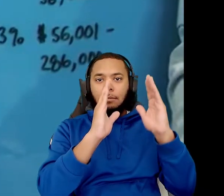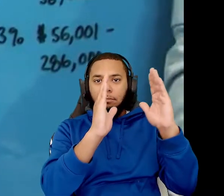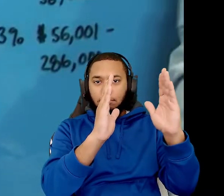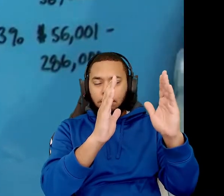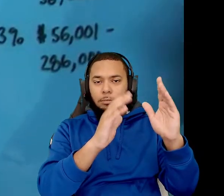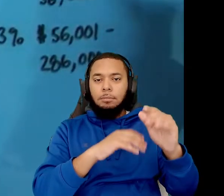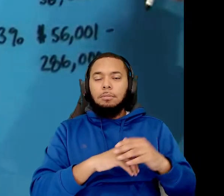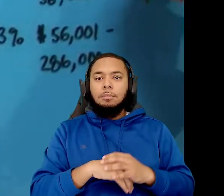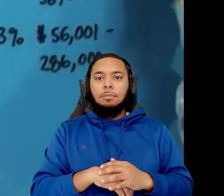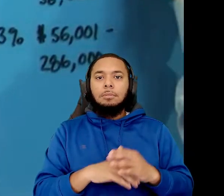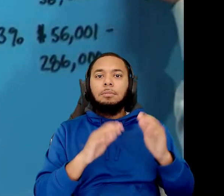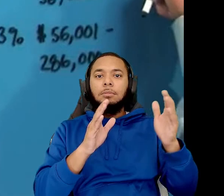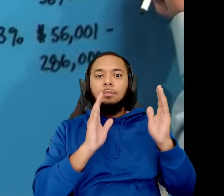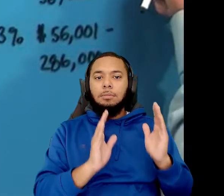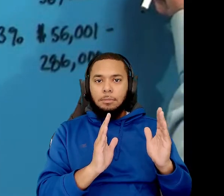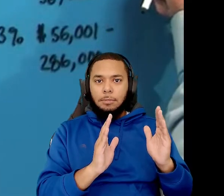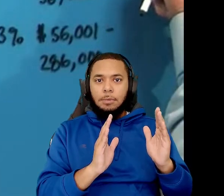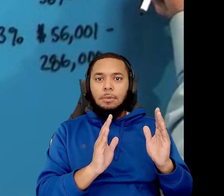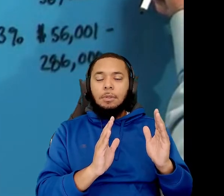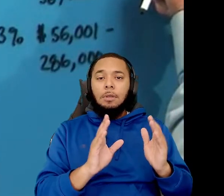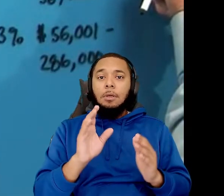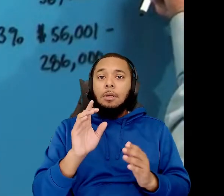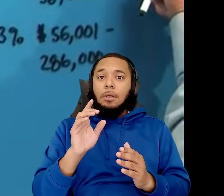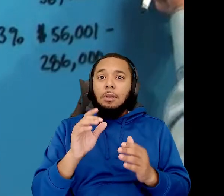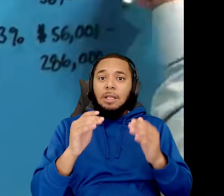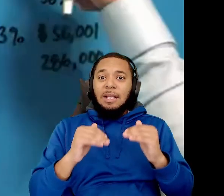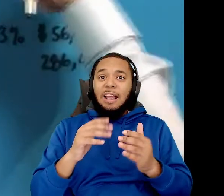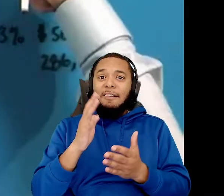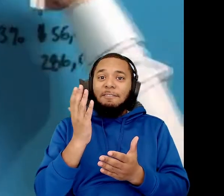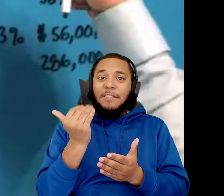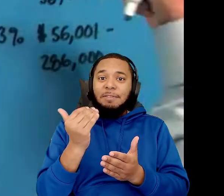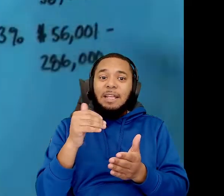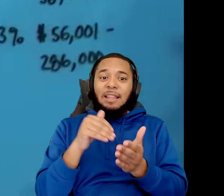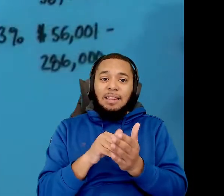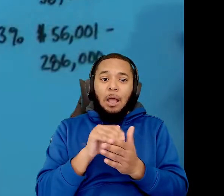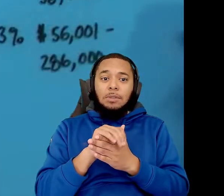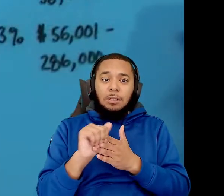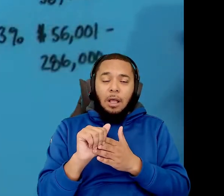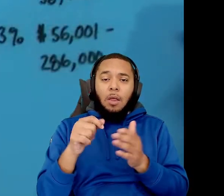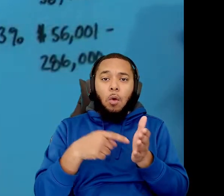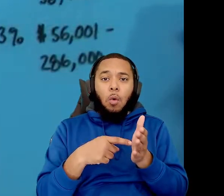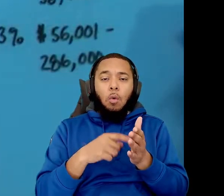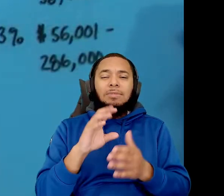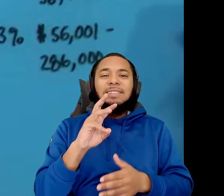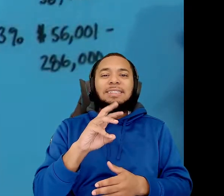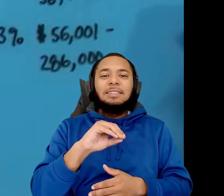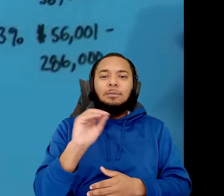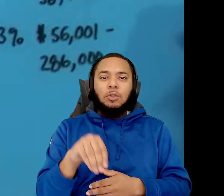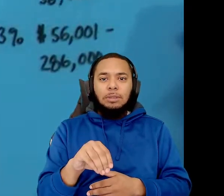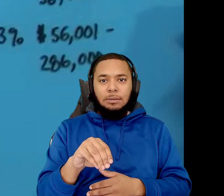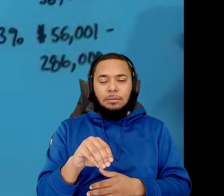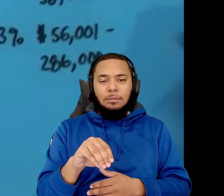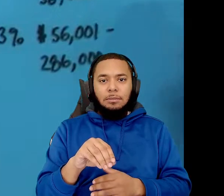bracket. Now the next $15,000, we're going to owe 6%.